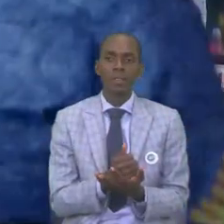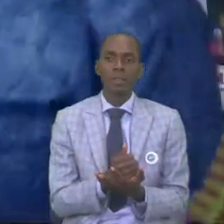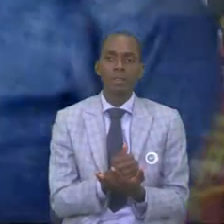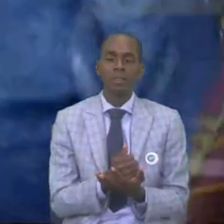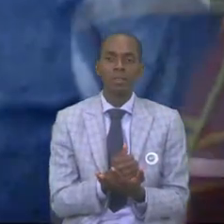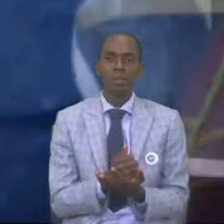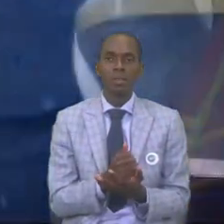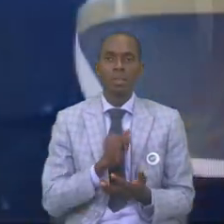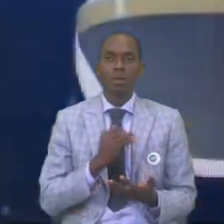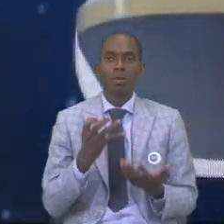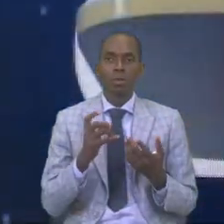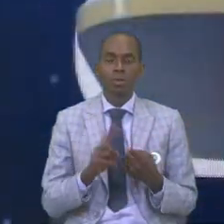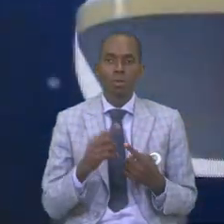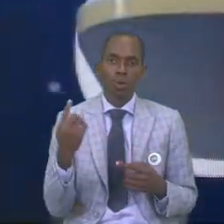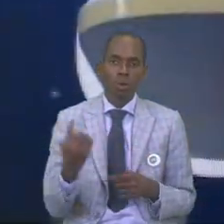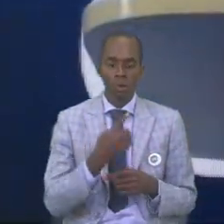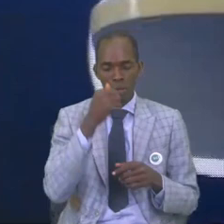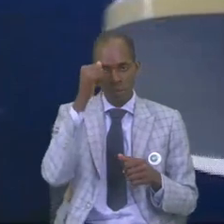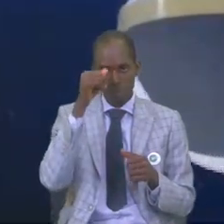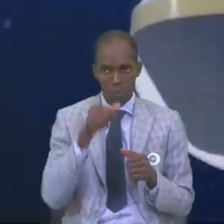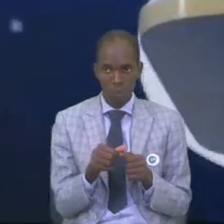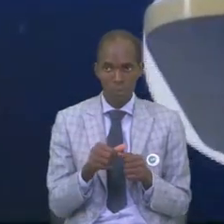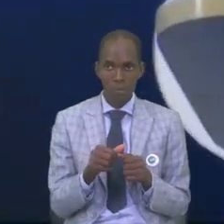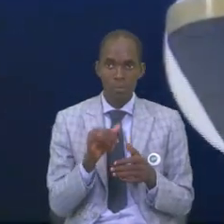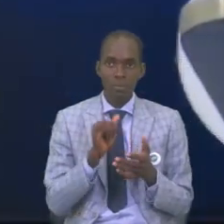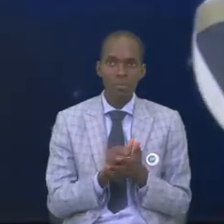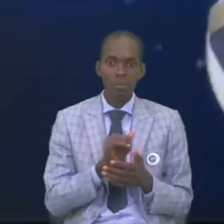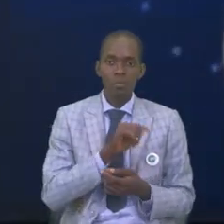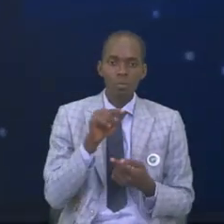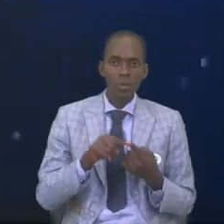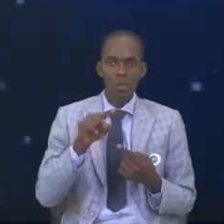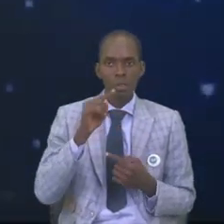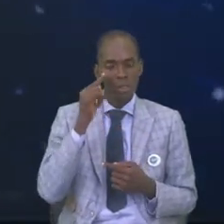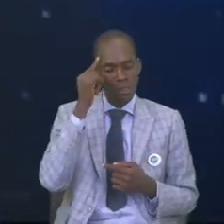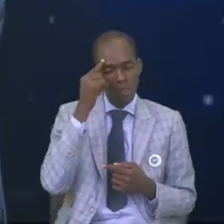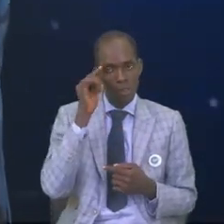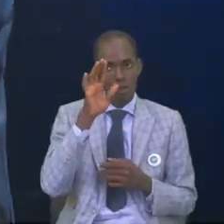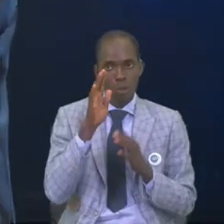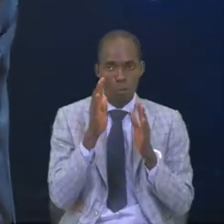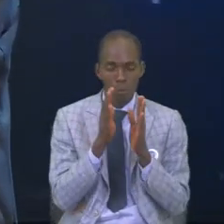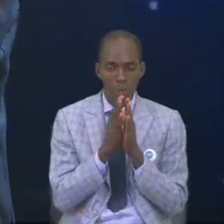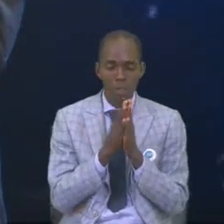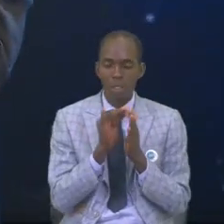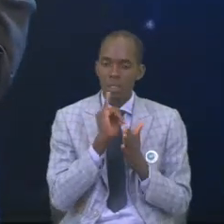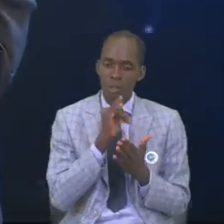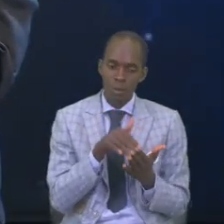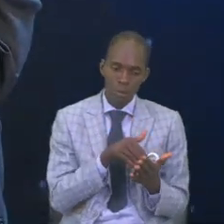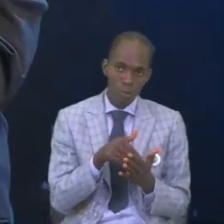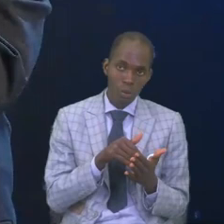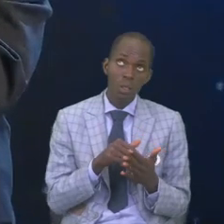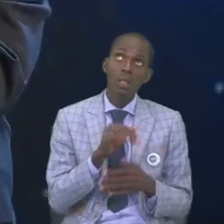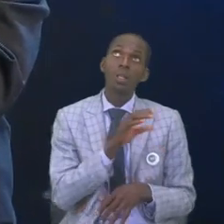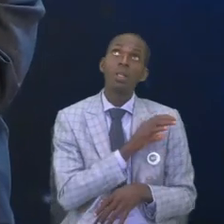I want you to always remember that when you think your prayer is weak,